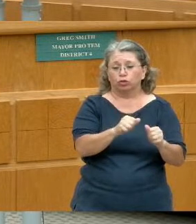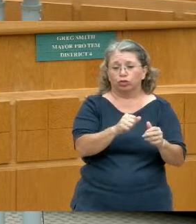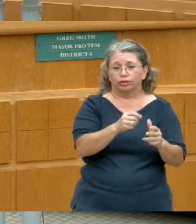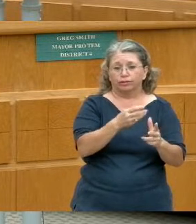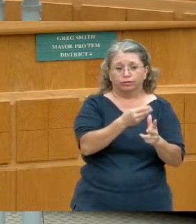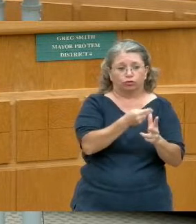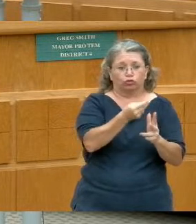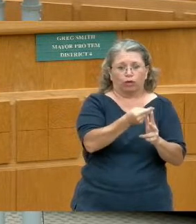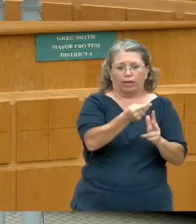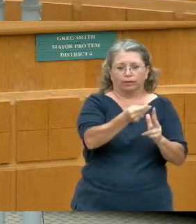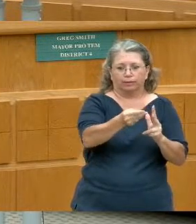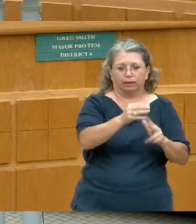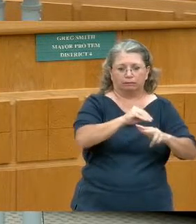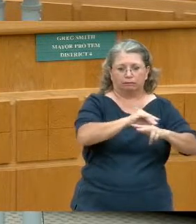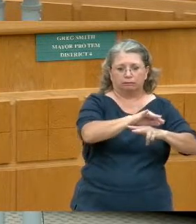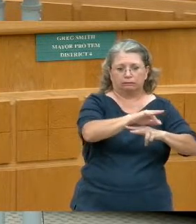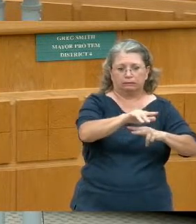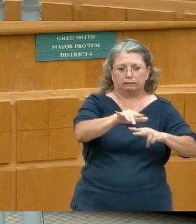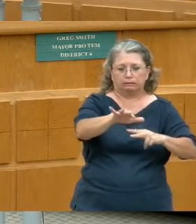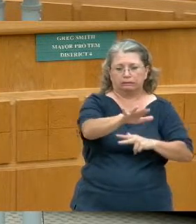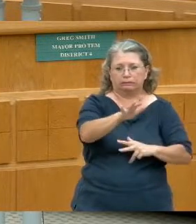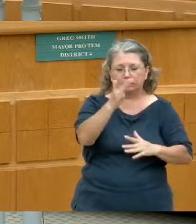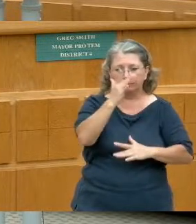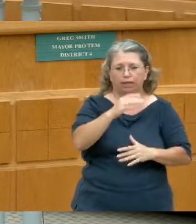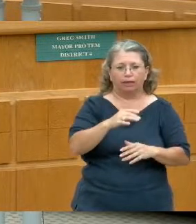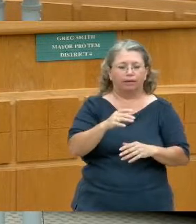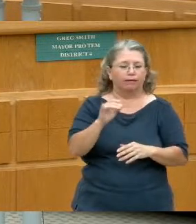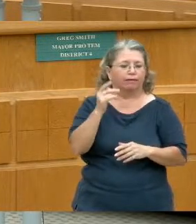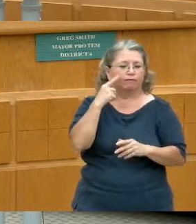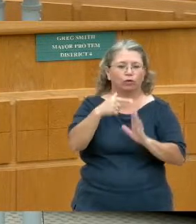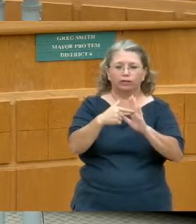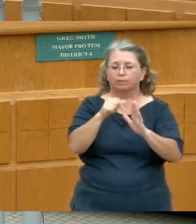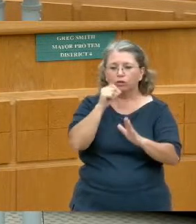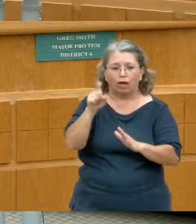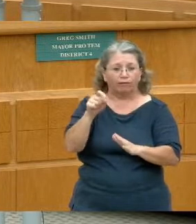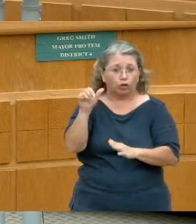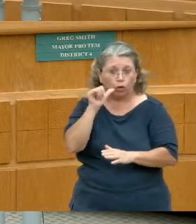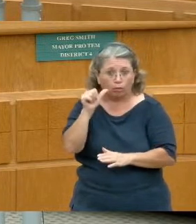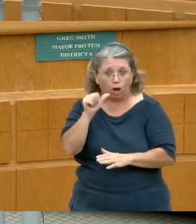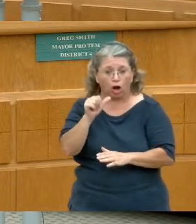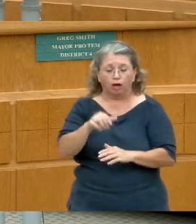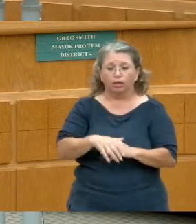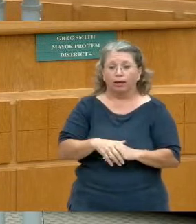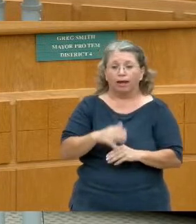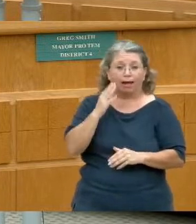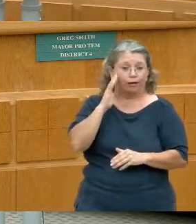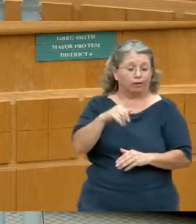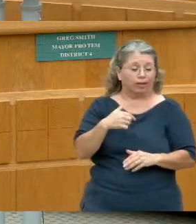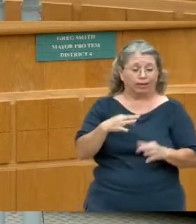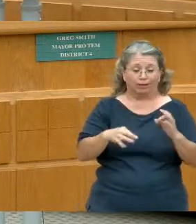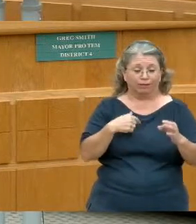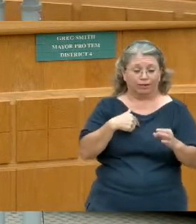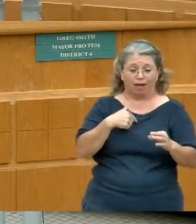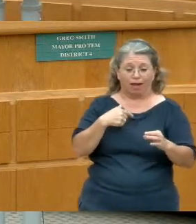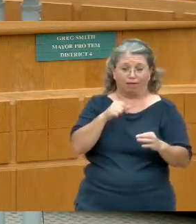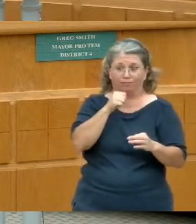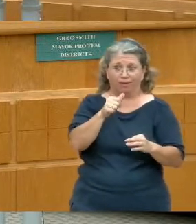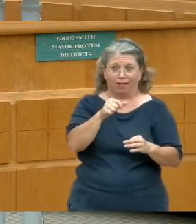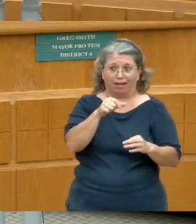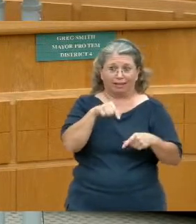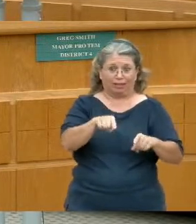bar. But if it wasn't the middle of a pandemic, I would probably be going to the bar too.